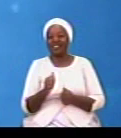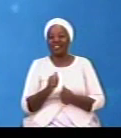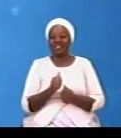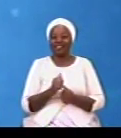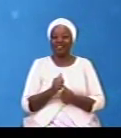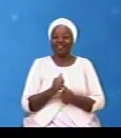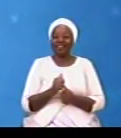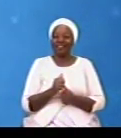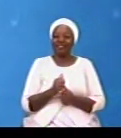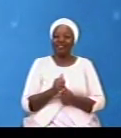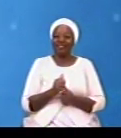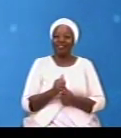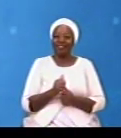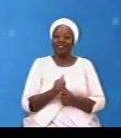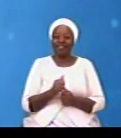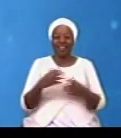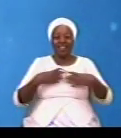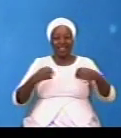deliverance,